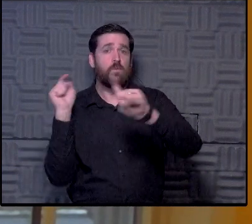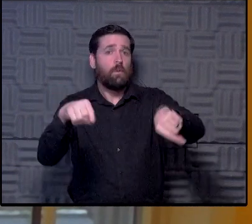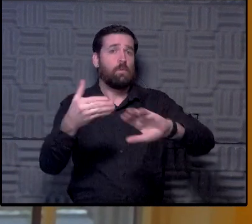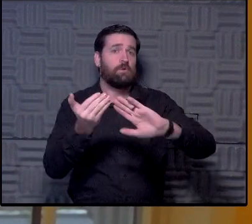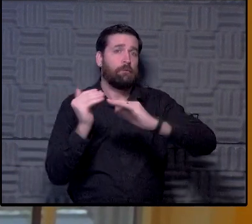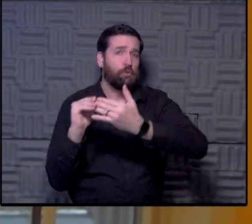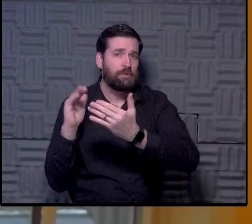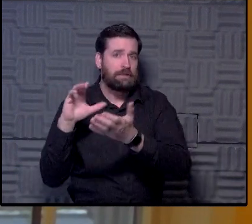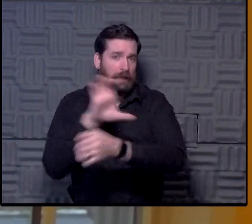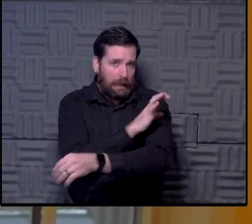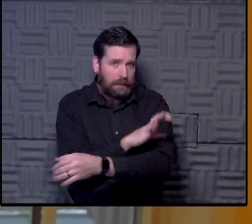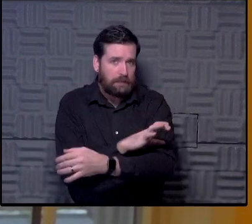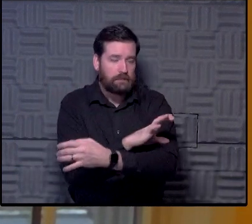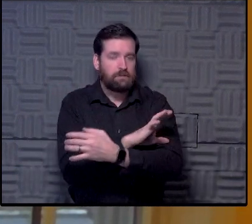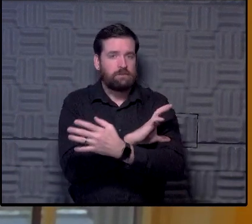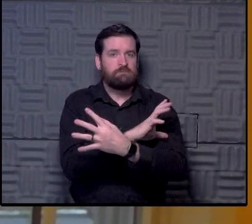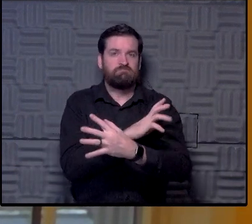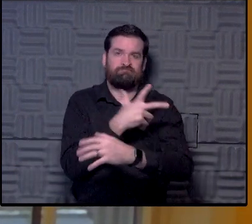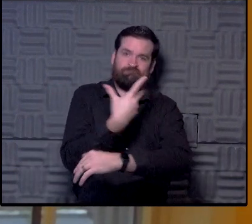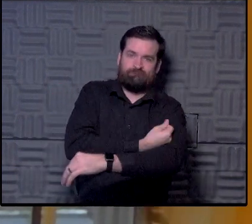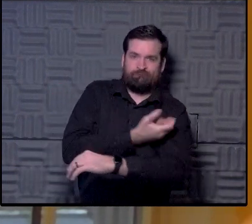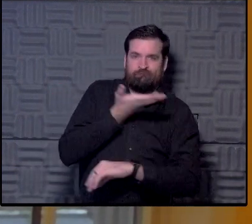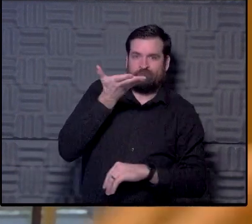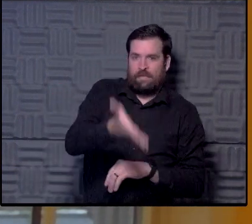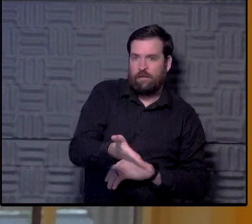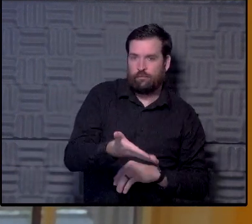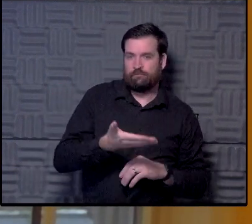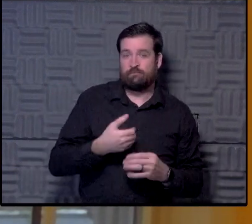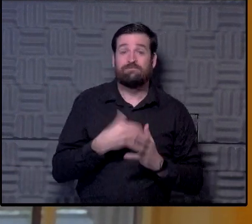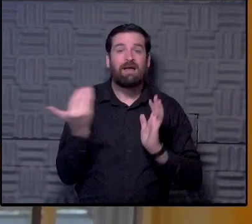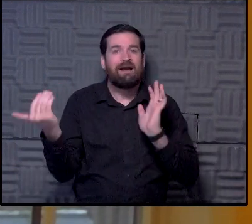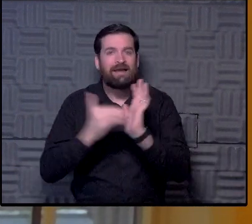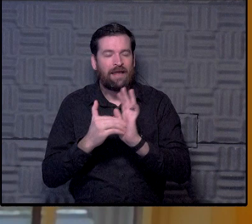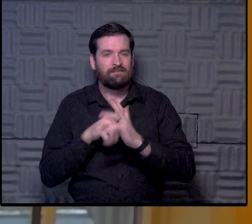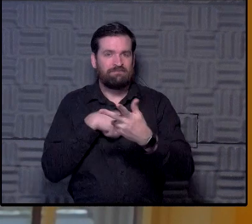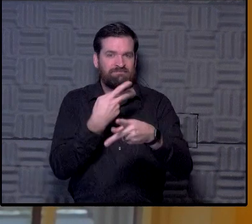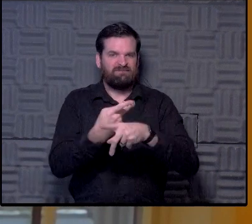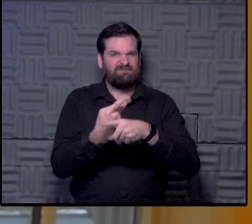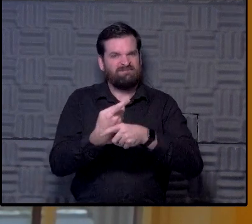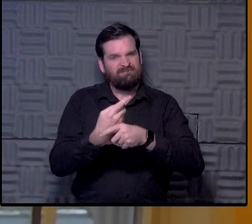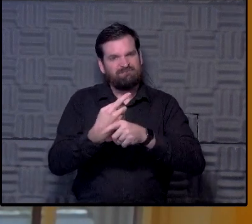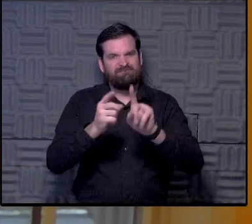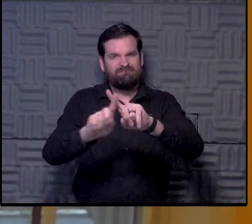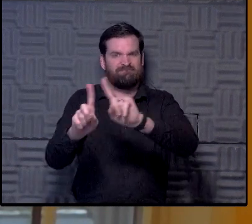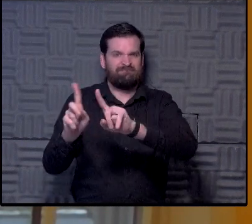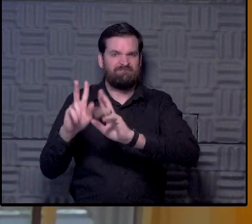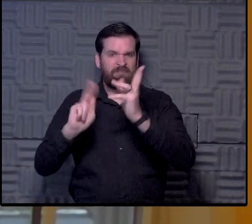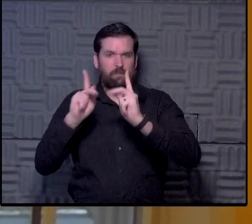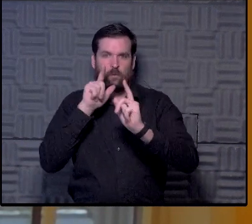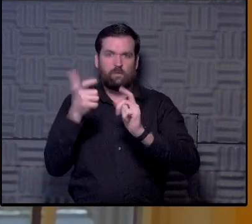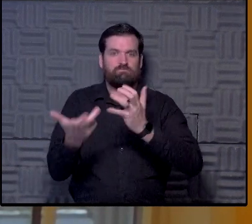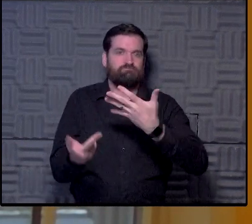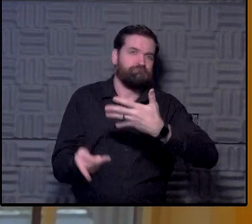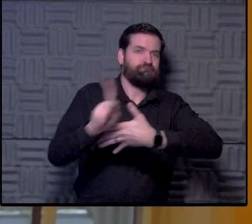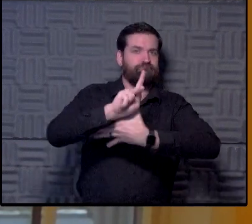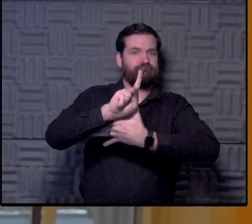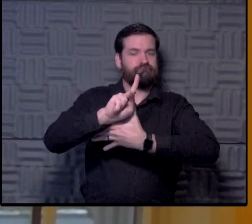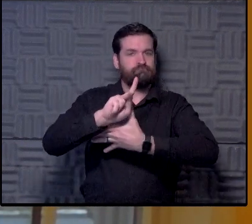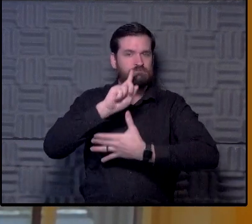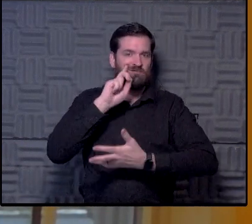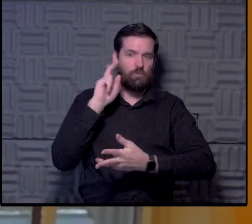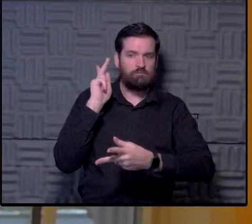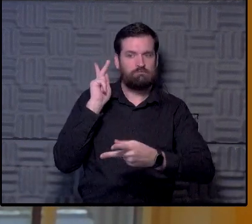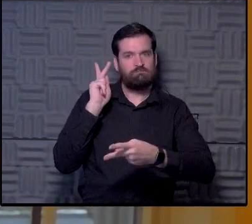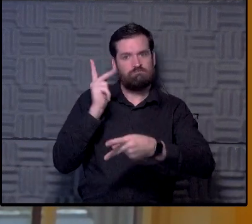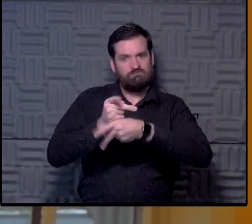community-based clinics and get their vaccine there. And, again, we're taking care of these people that we have prioritized to help really